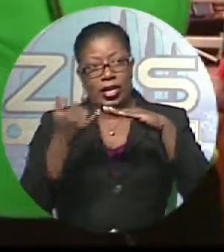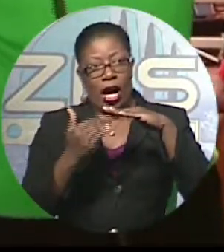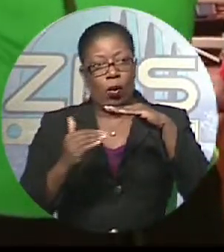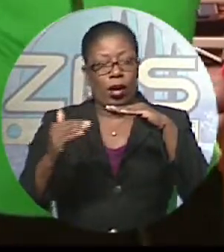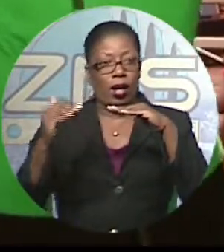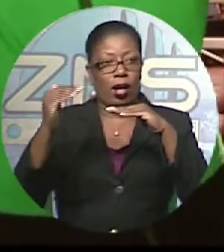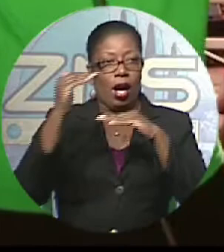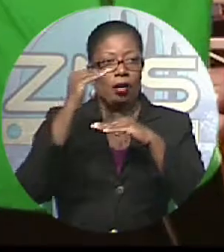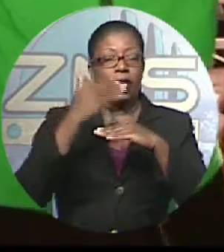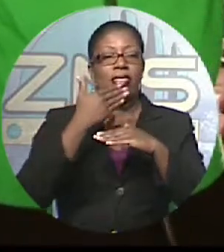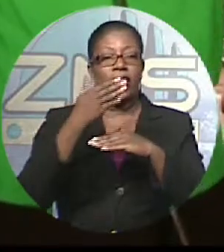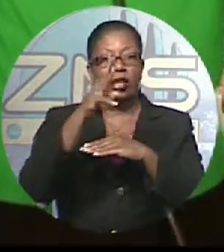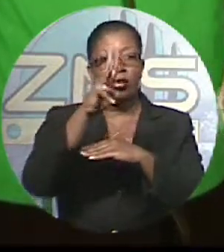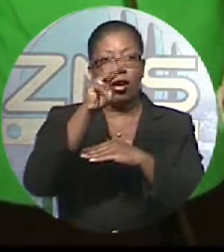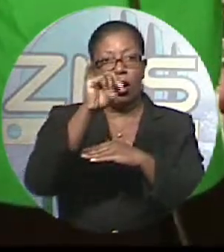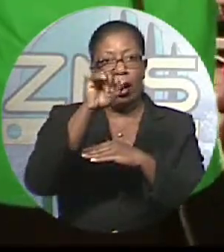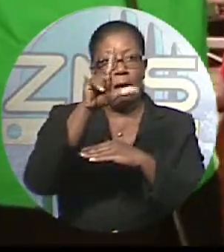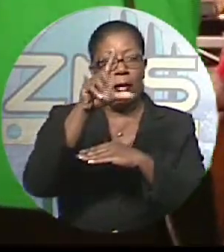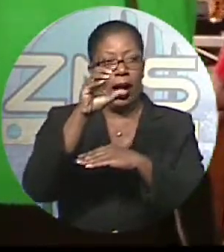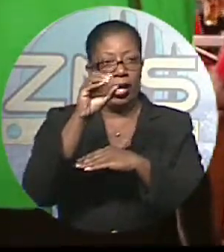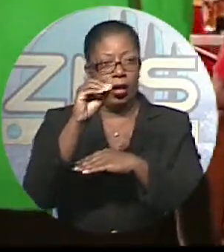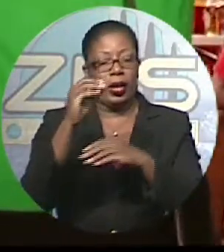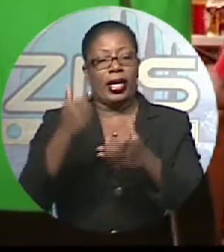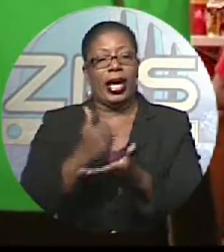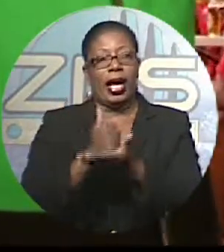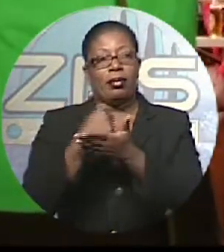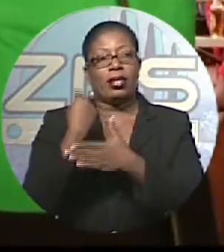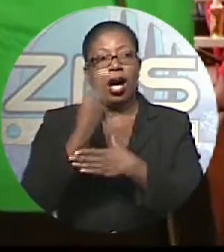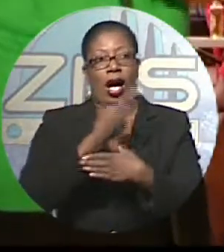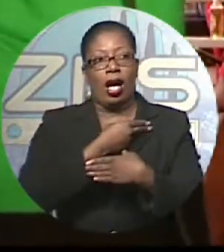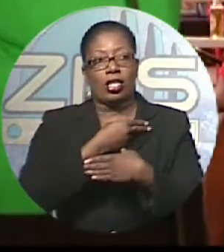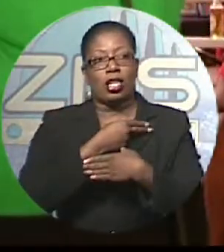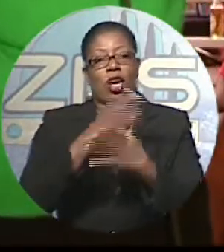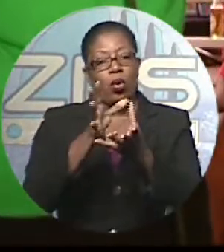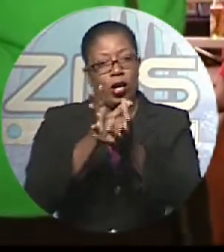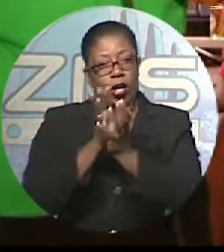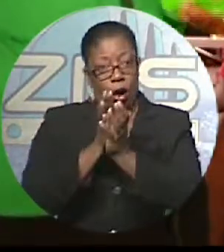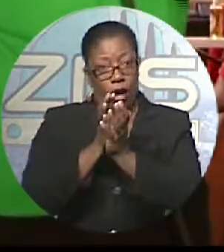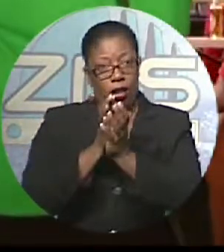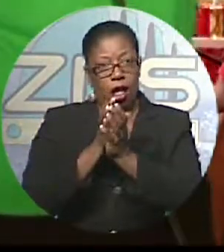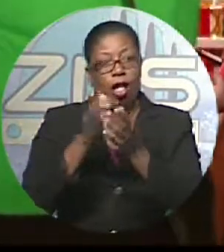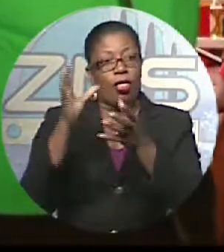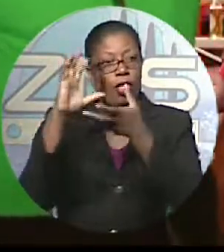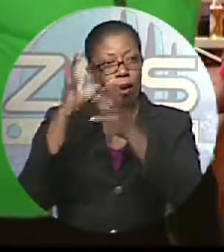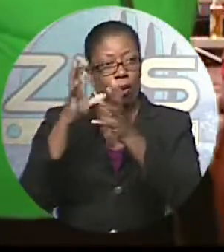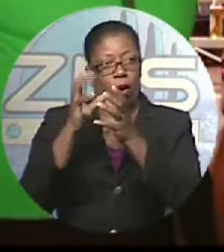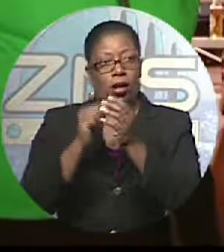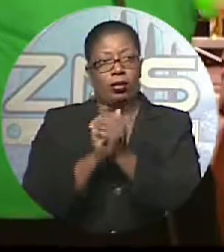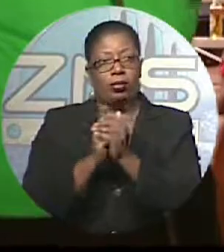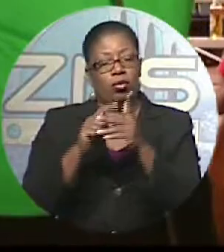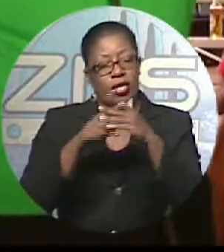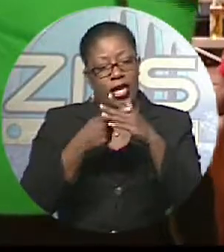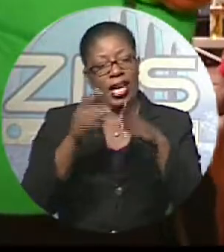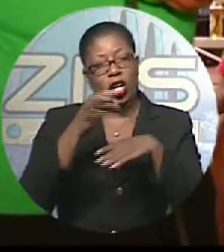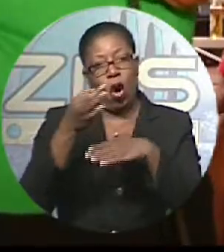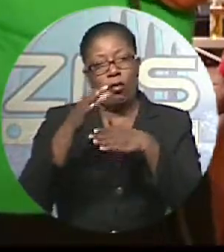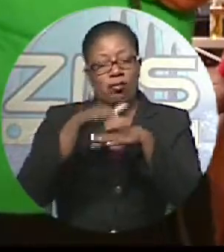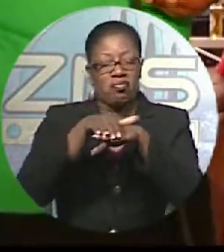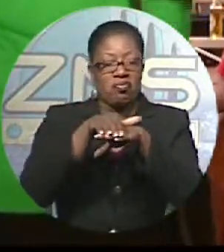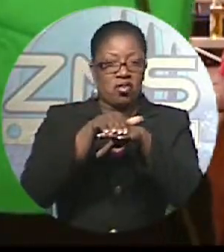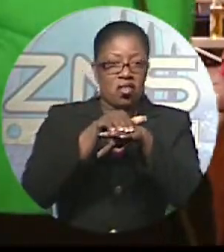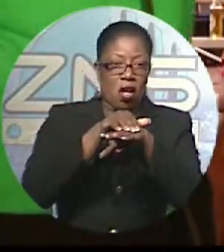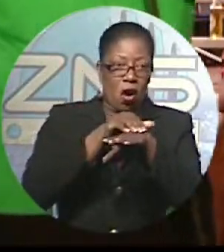you for Milo, because that helped us propel to where we were. We caught the balls, we ran the bases. We started off slow and we ended